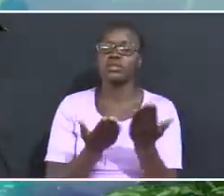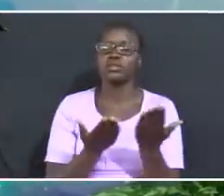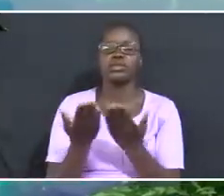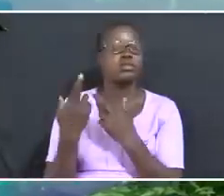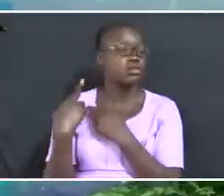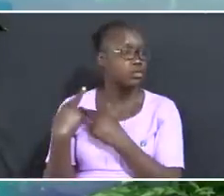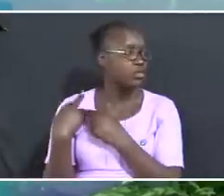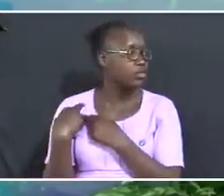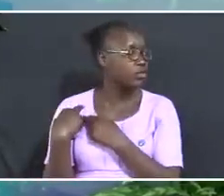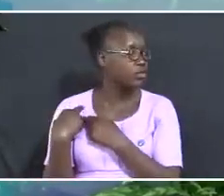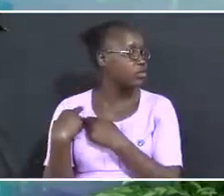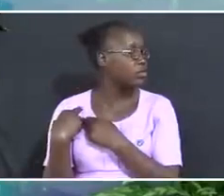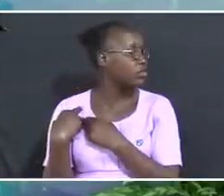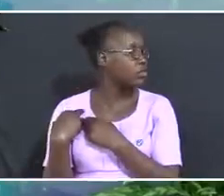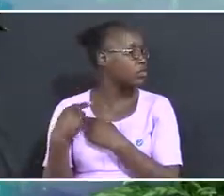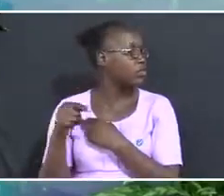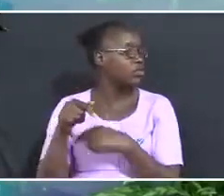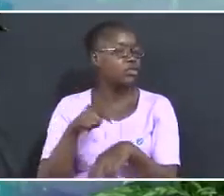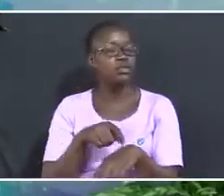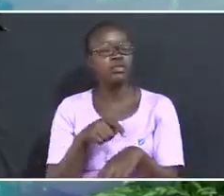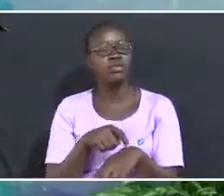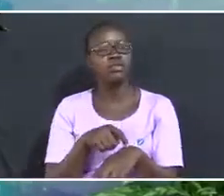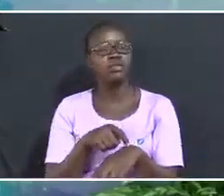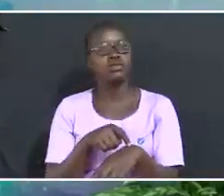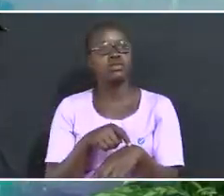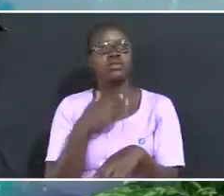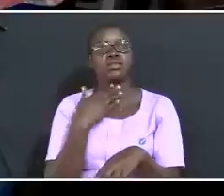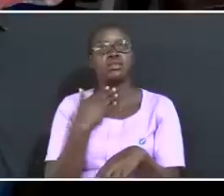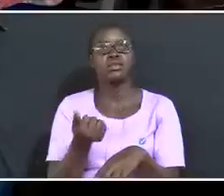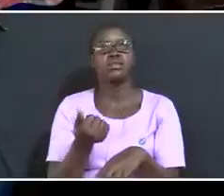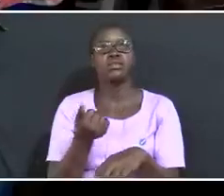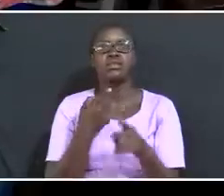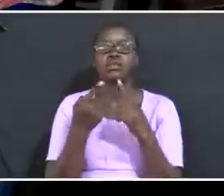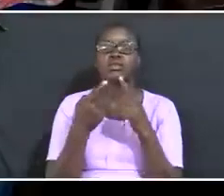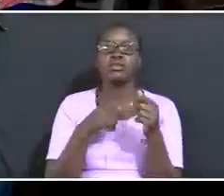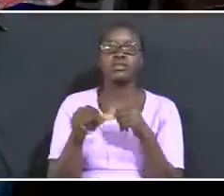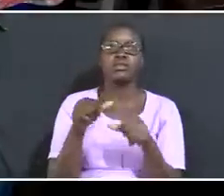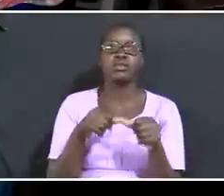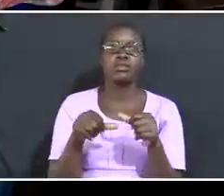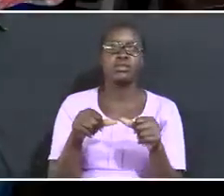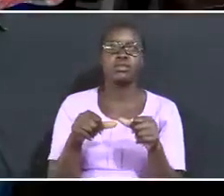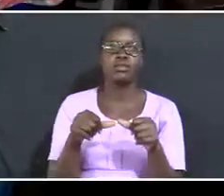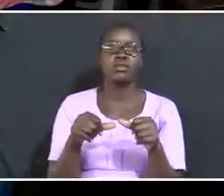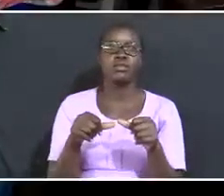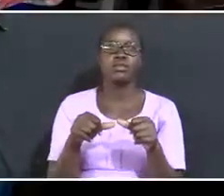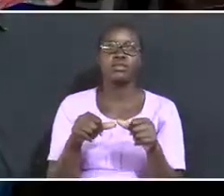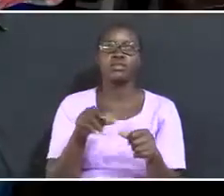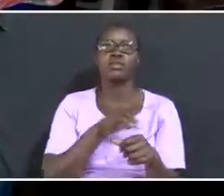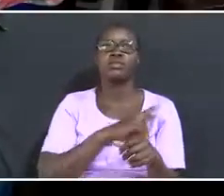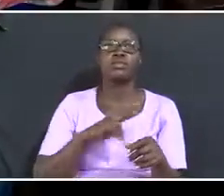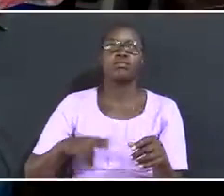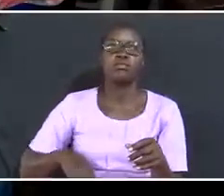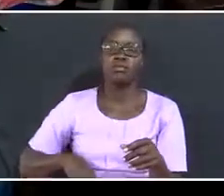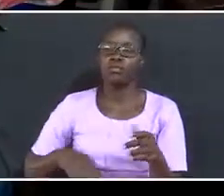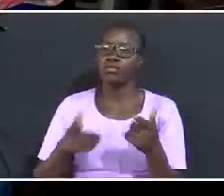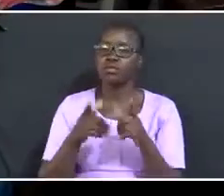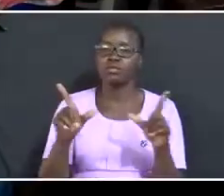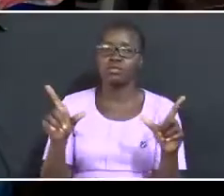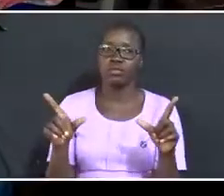assignment. And this time, I want to talk about religious